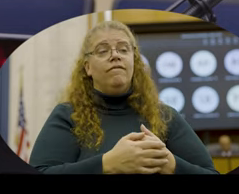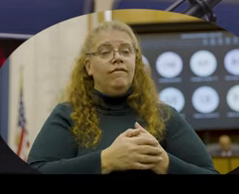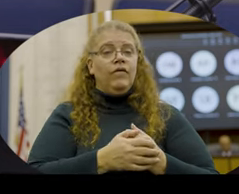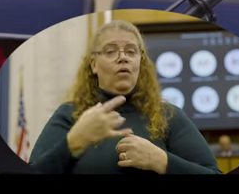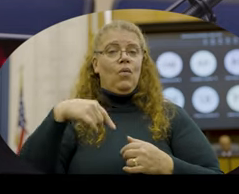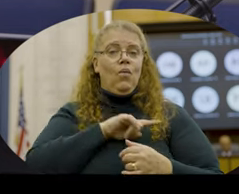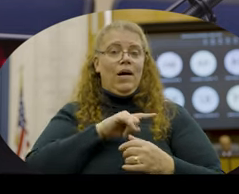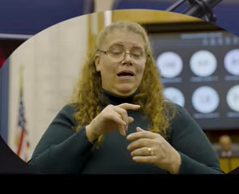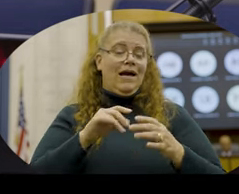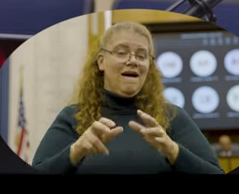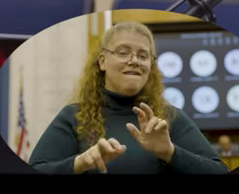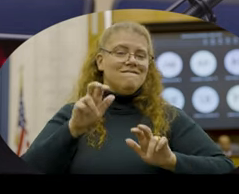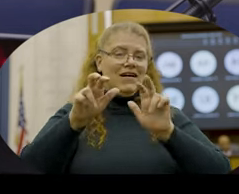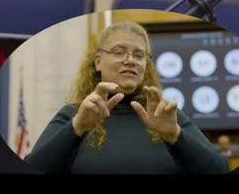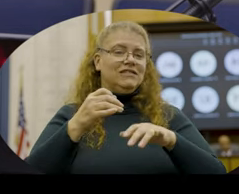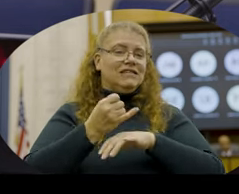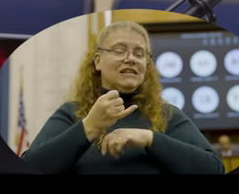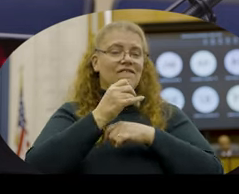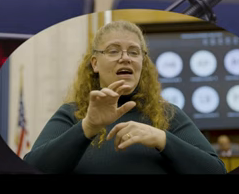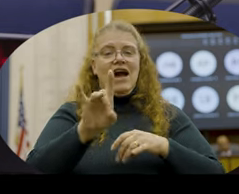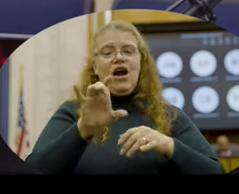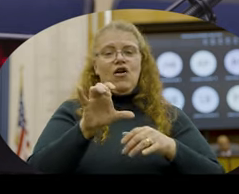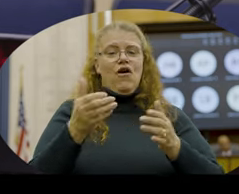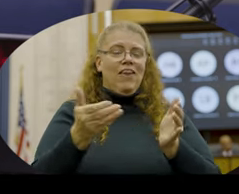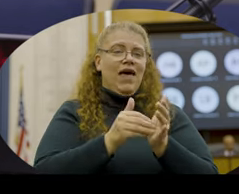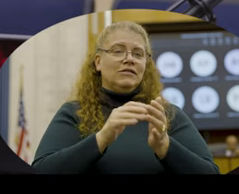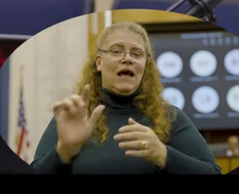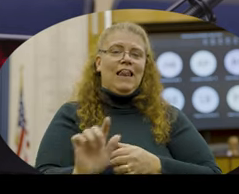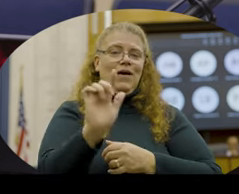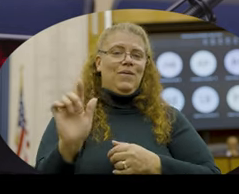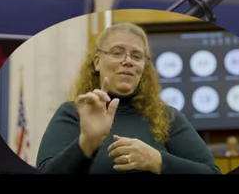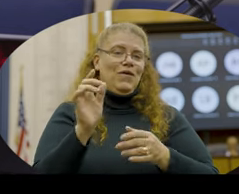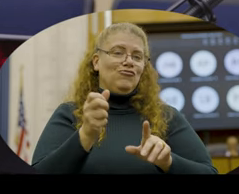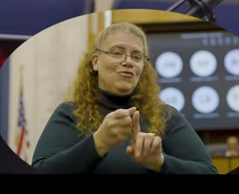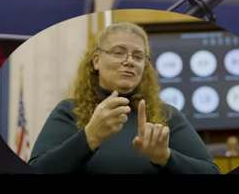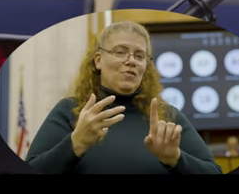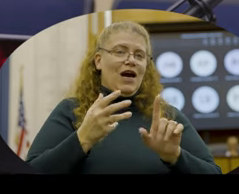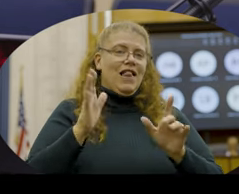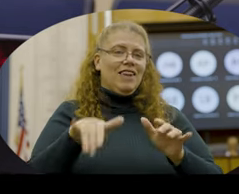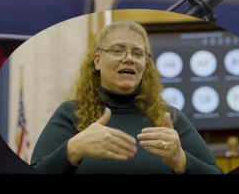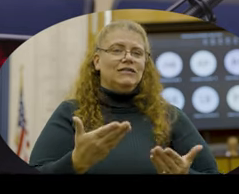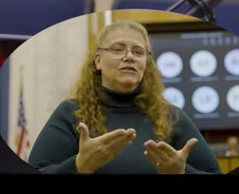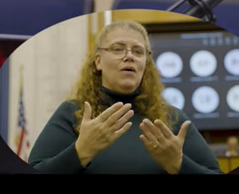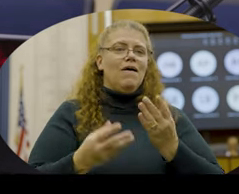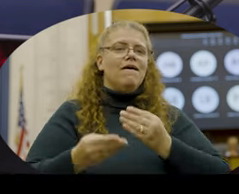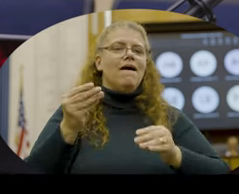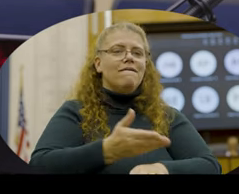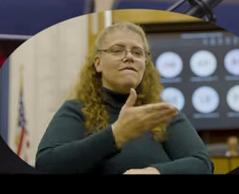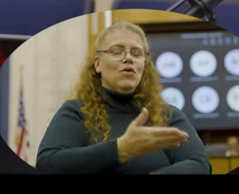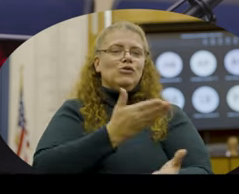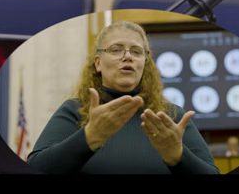this does not deduct from other projects, but was created by additional bond capacity that emerged in the final days of our budget